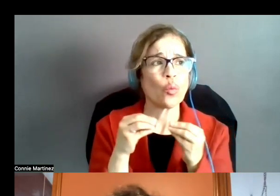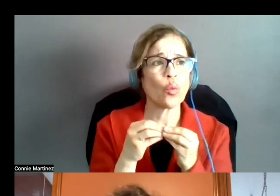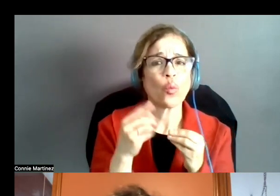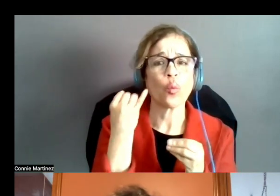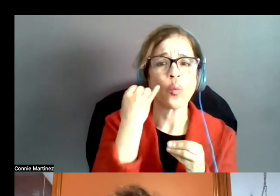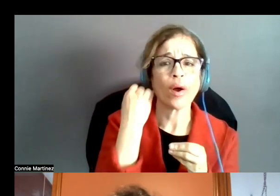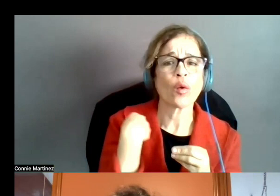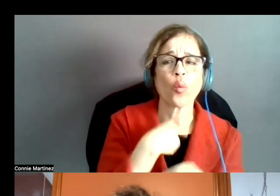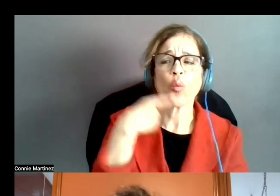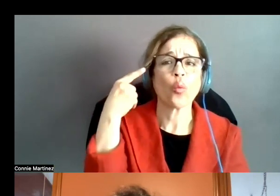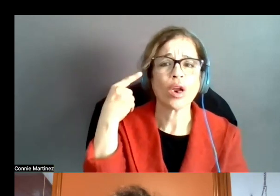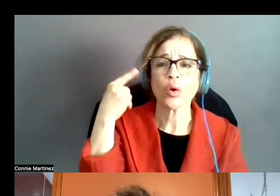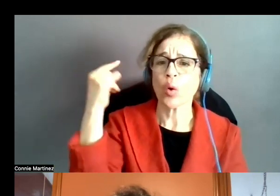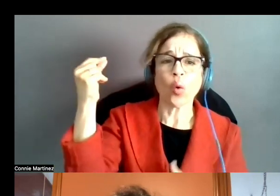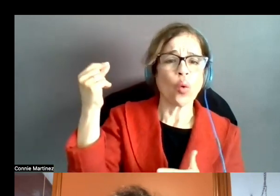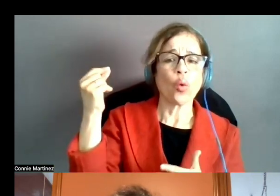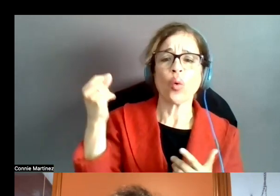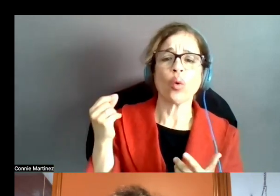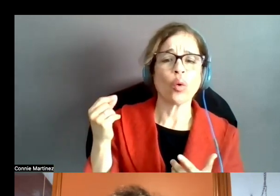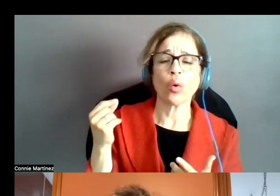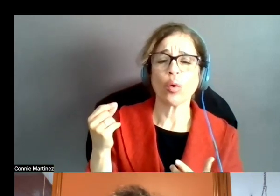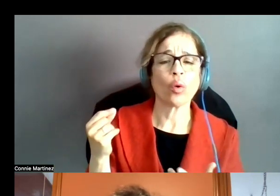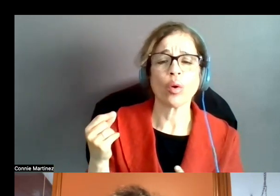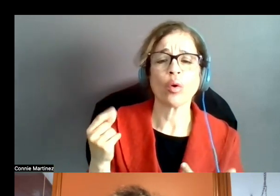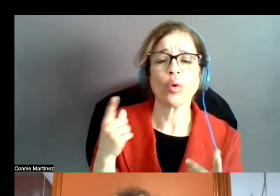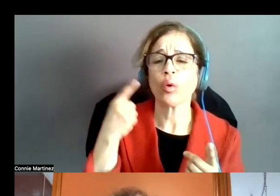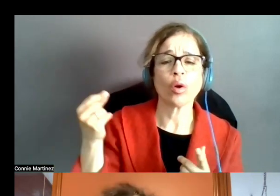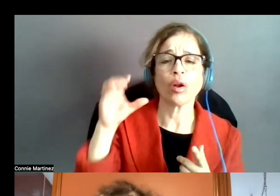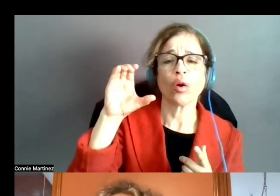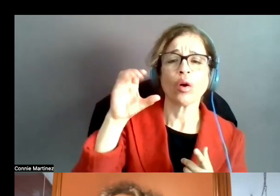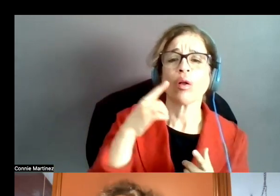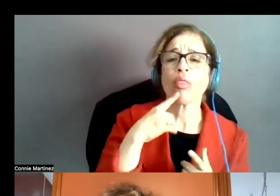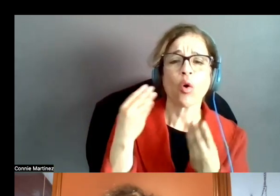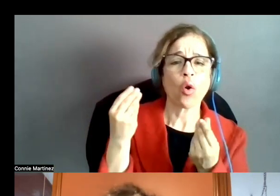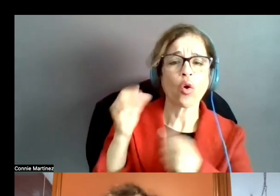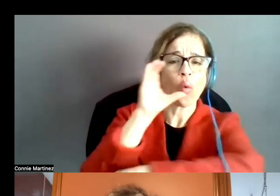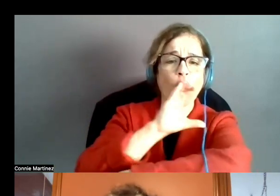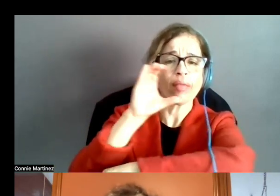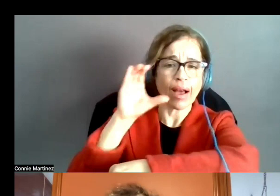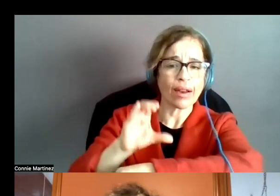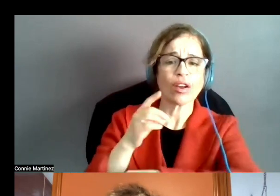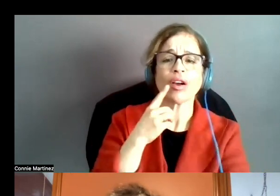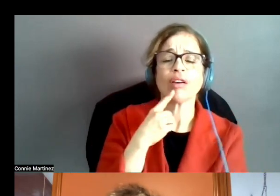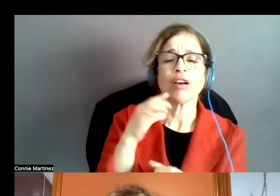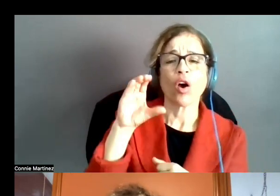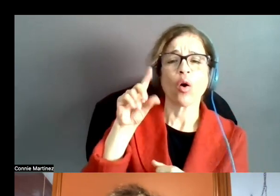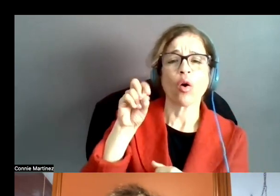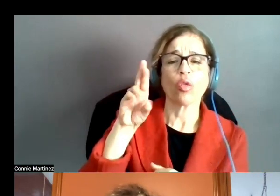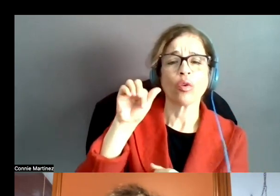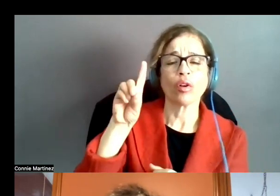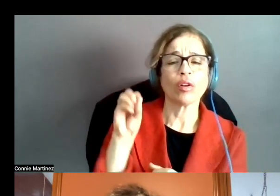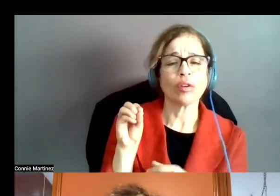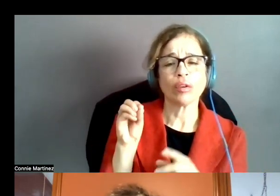go to we can go to Colorado? Sure. Yes, Yeah. Flagstaff. Oh,